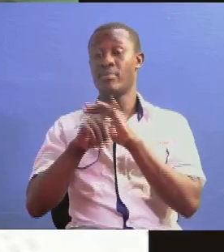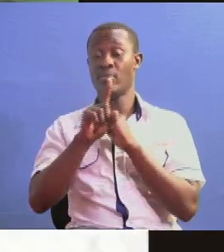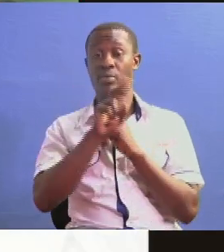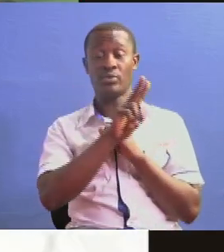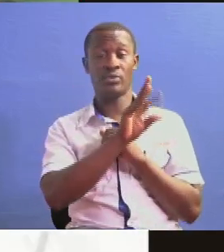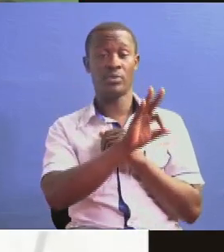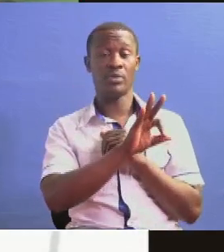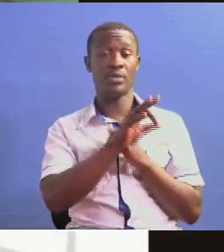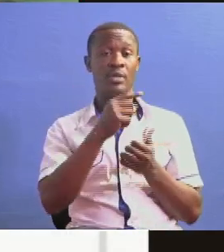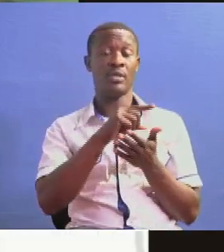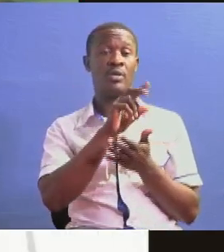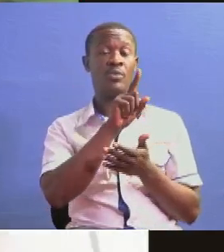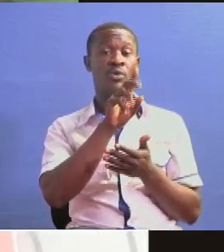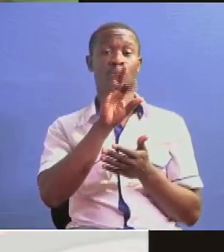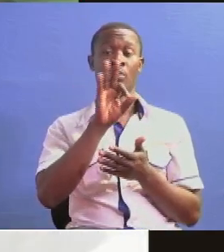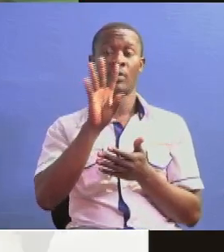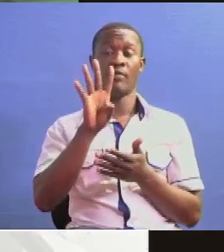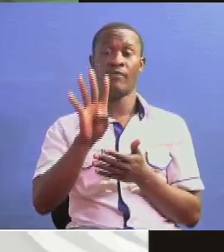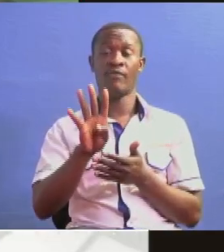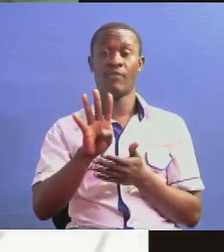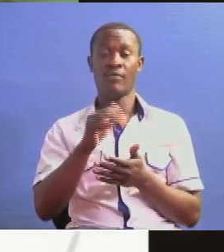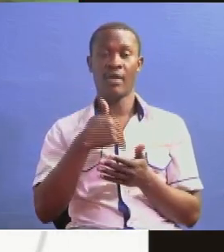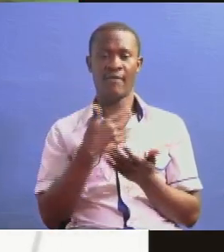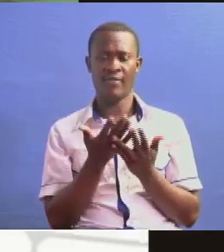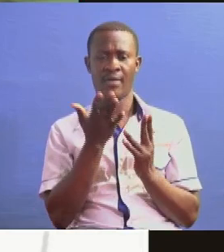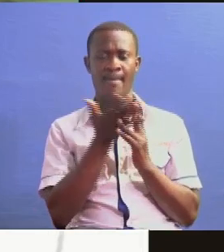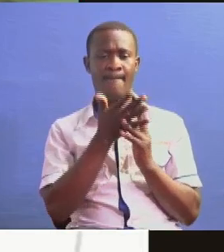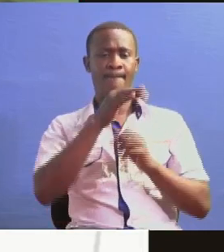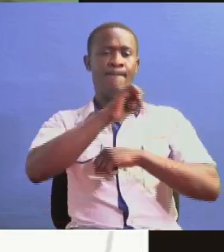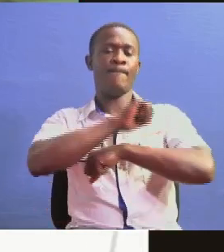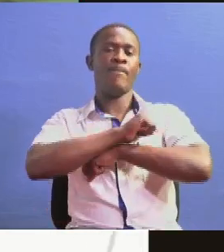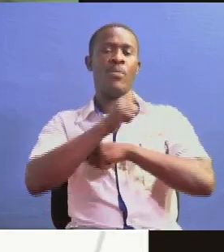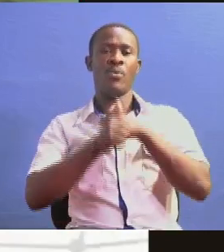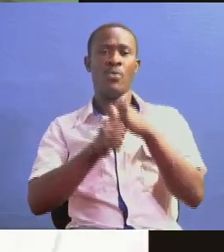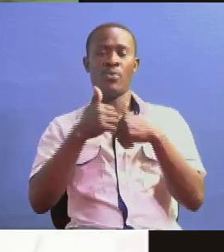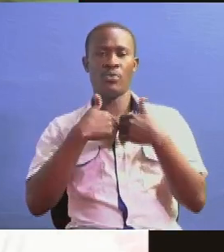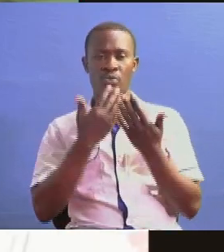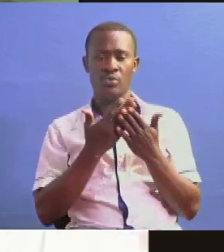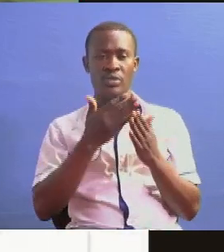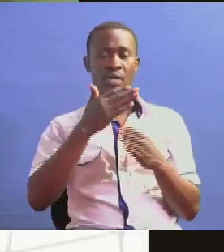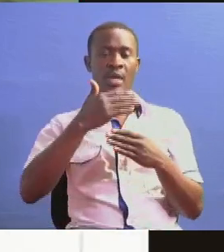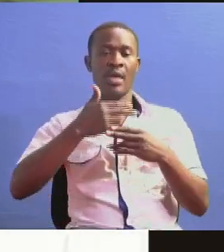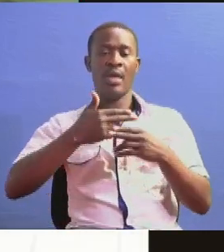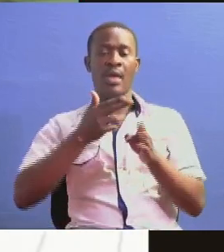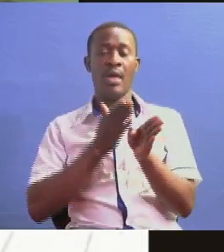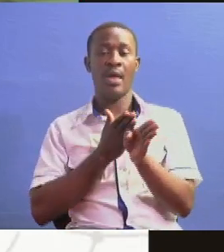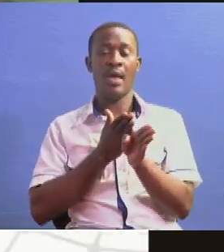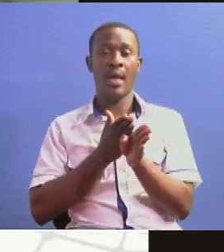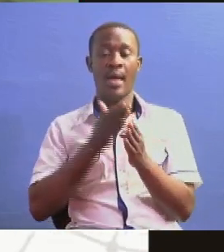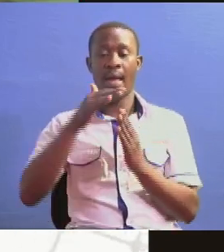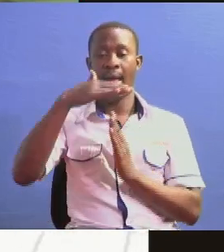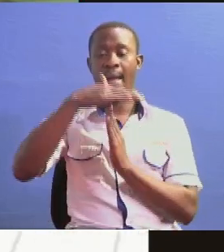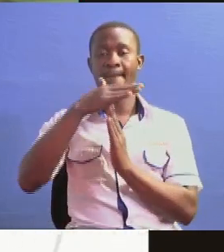grade 2, and grade 3. Then we had the middle school, which was upper primary and the junior